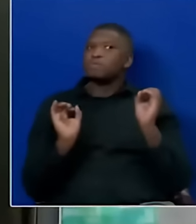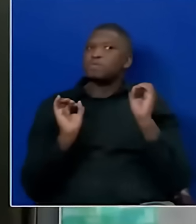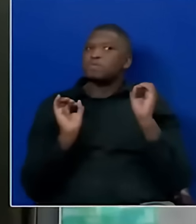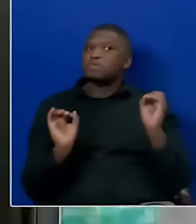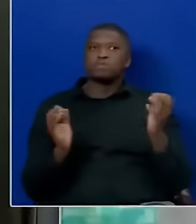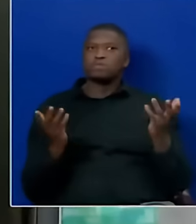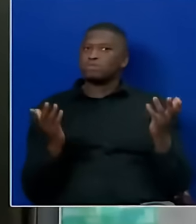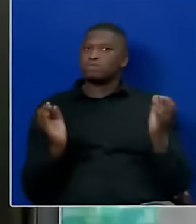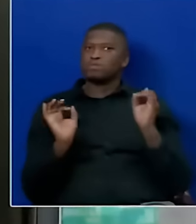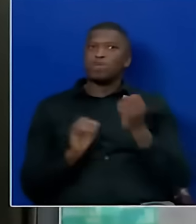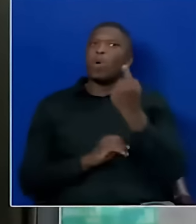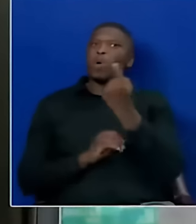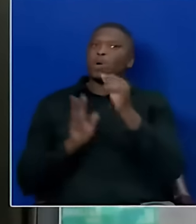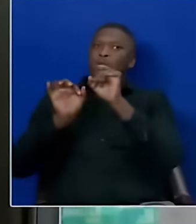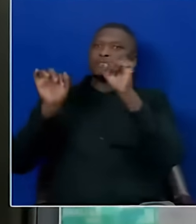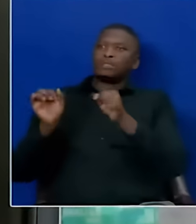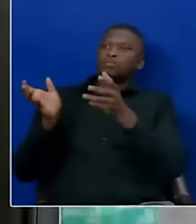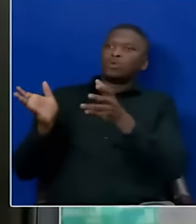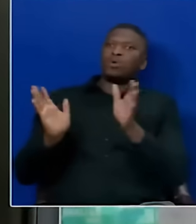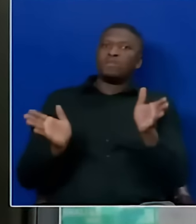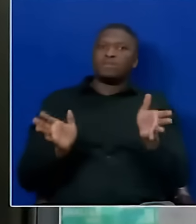system that we are utilizing.